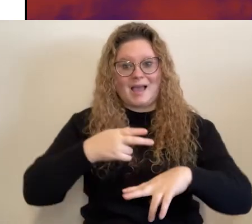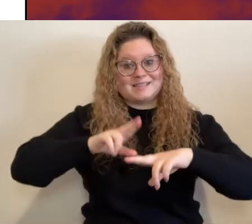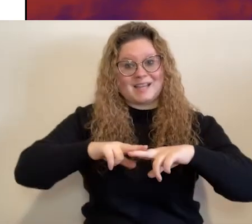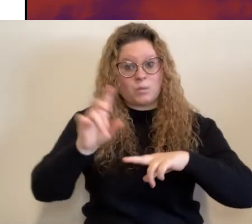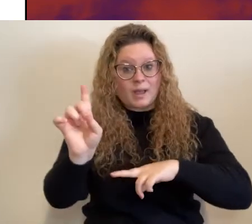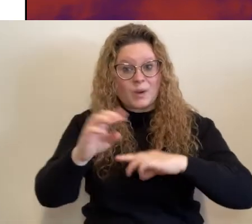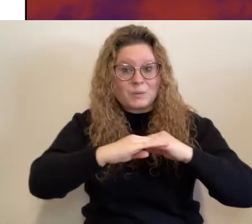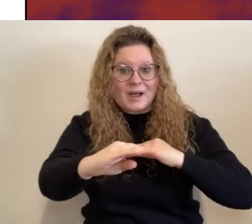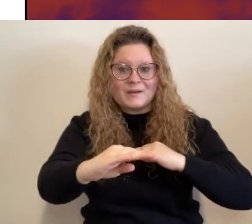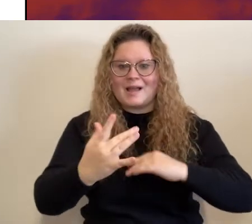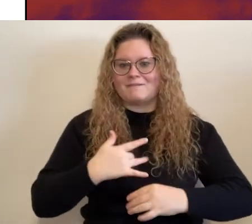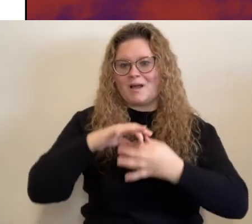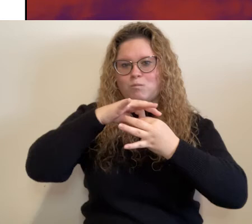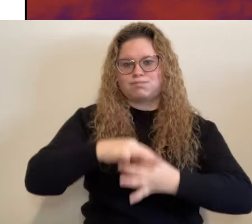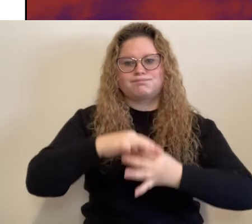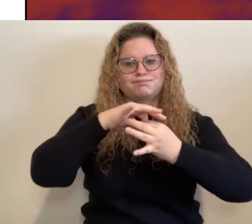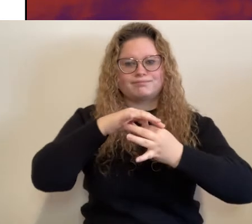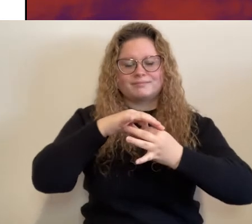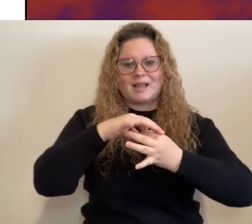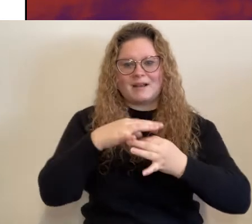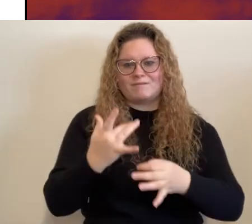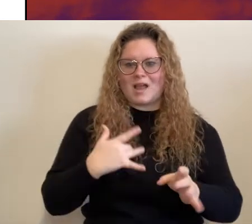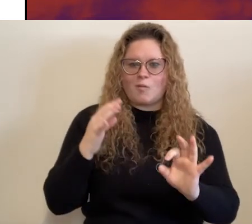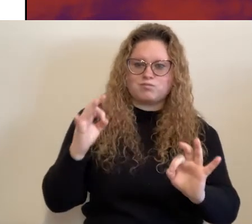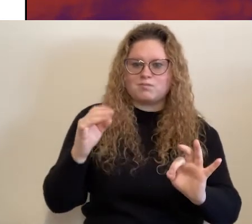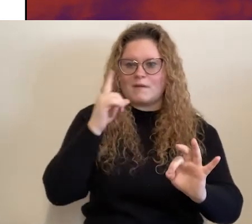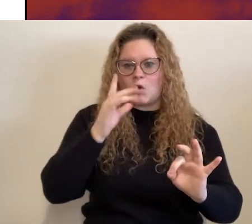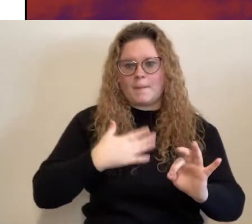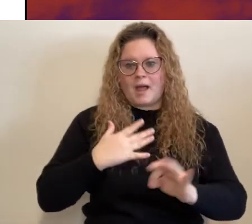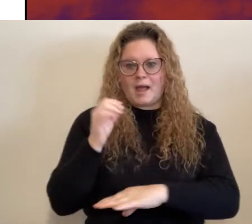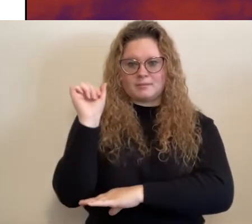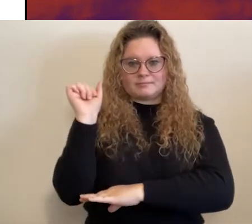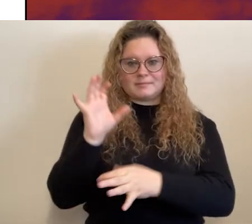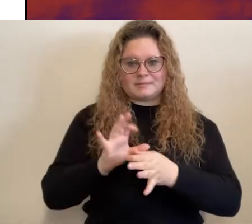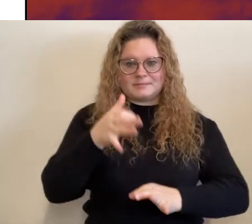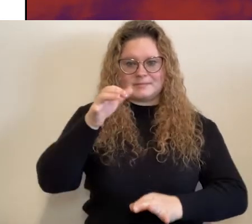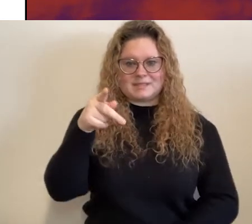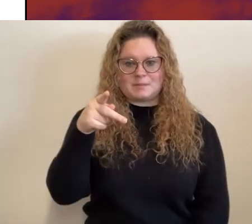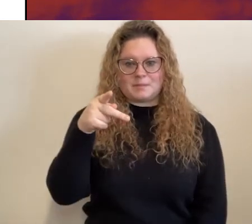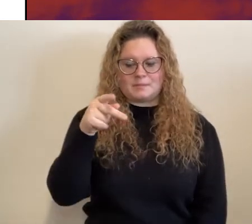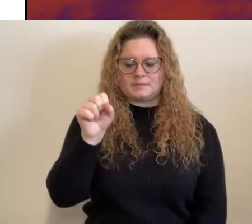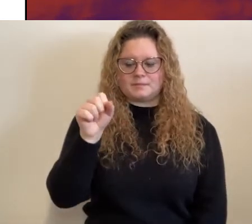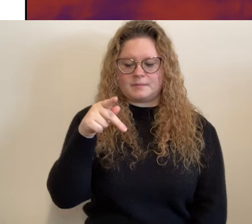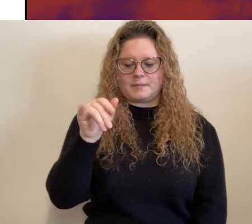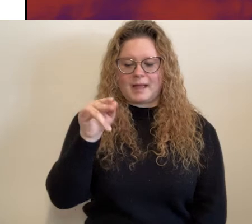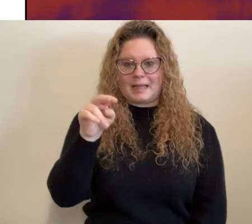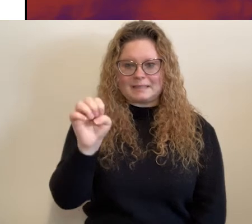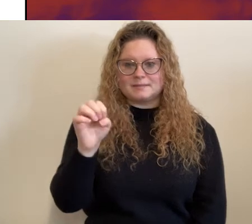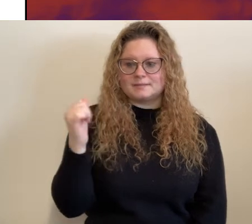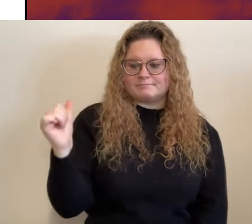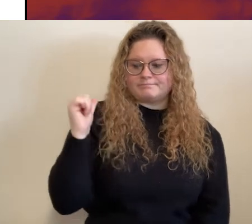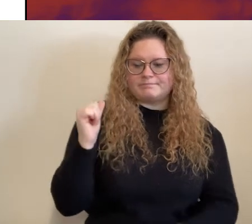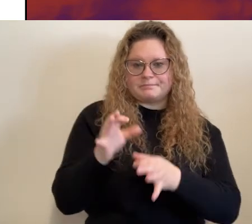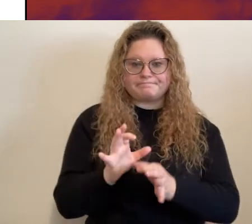at home. And it's also best for my posture and my spine. Because in order for me to funnel all this